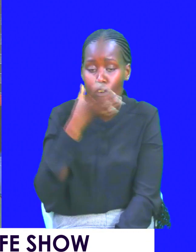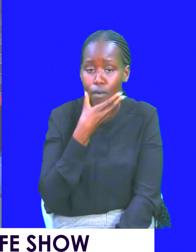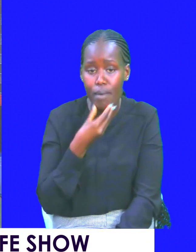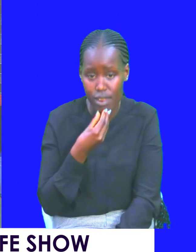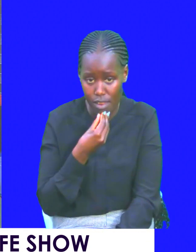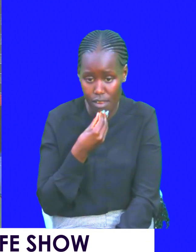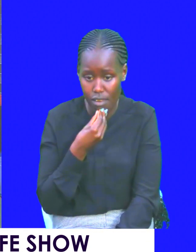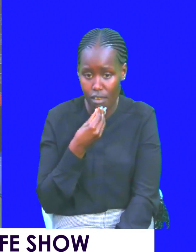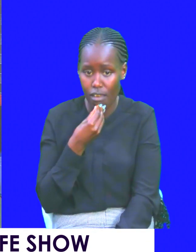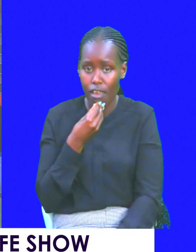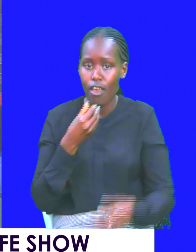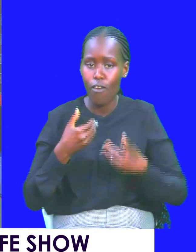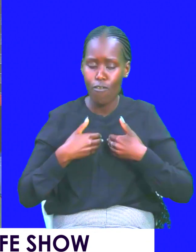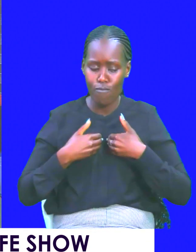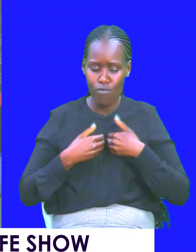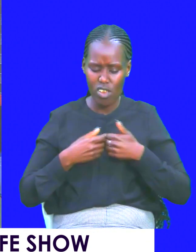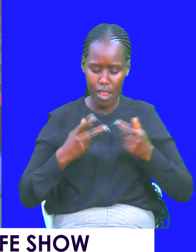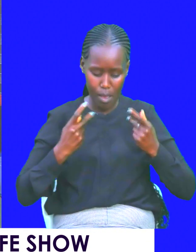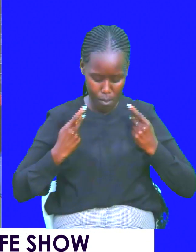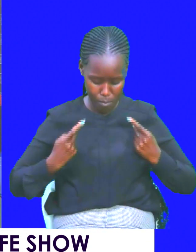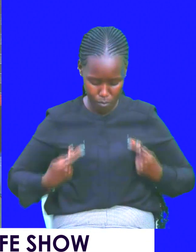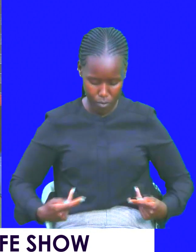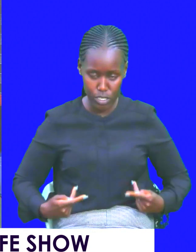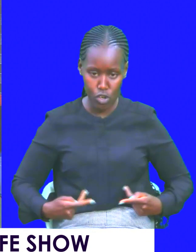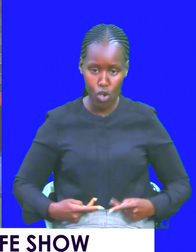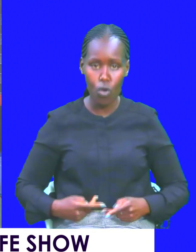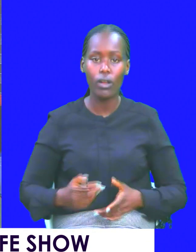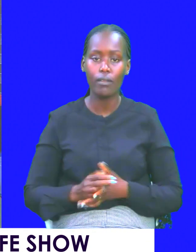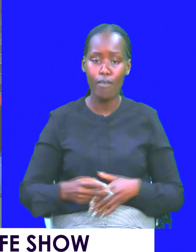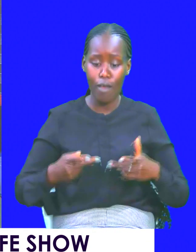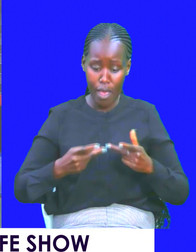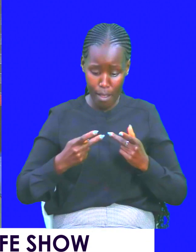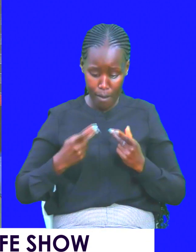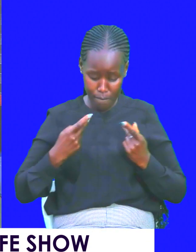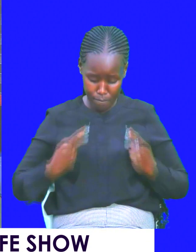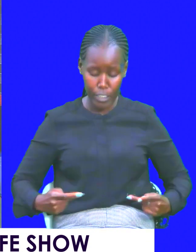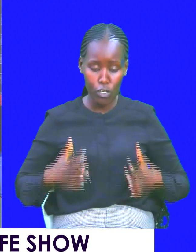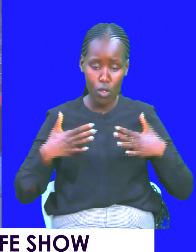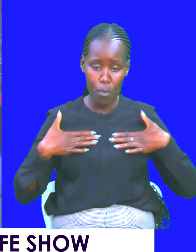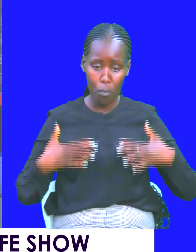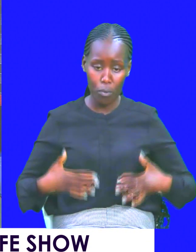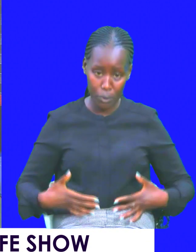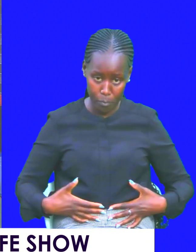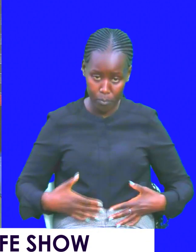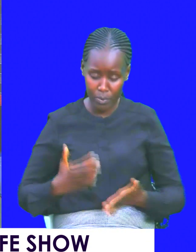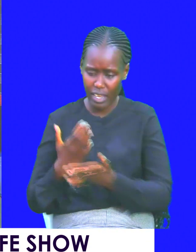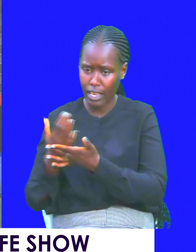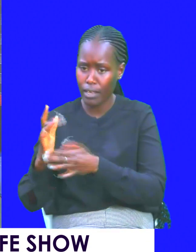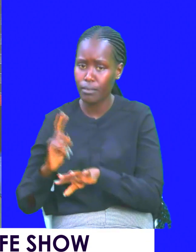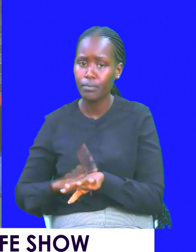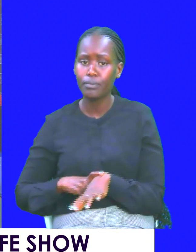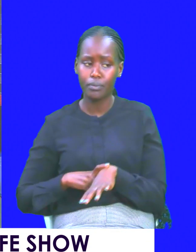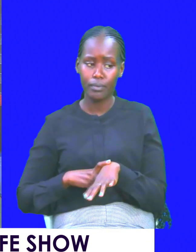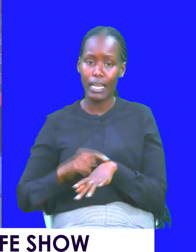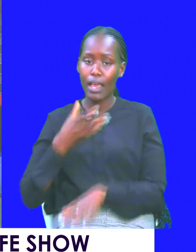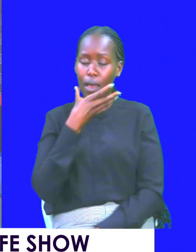also goes in their physical appearance, their physical body. So sometimes